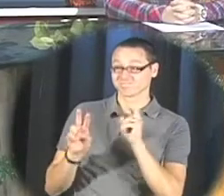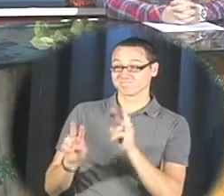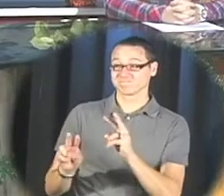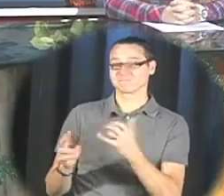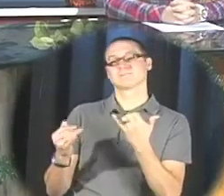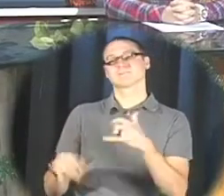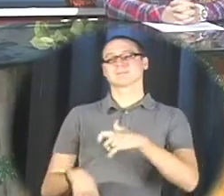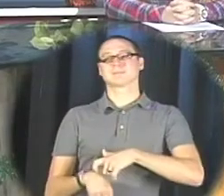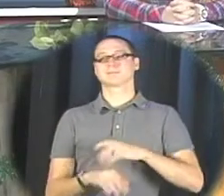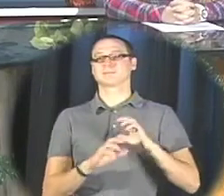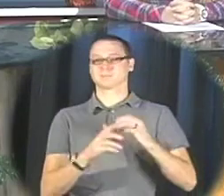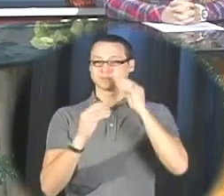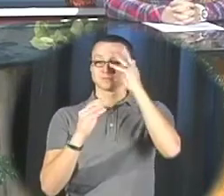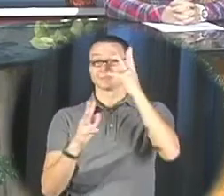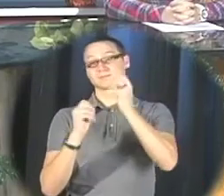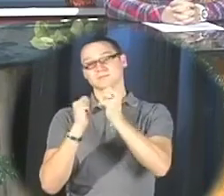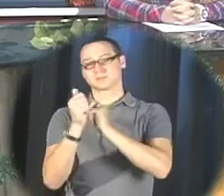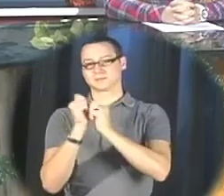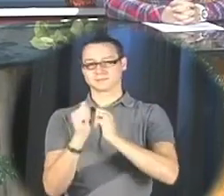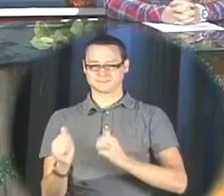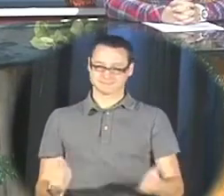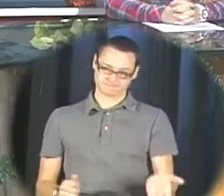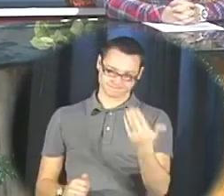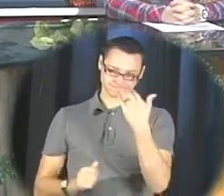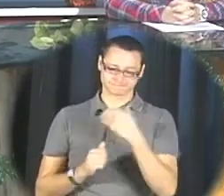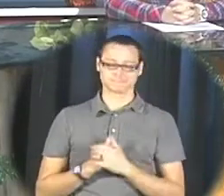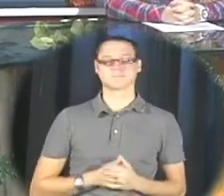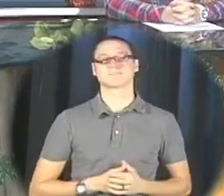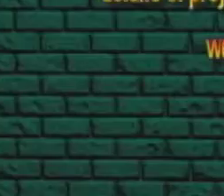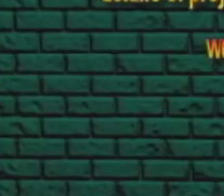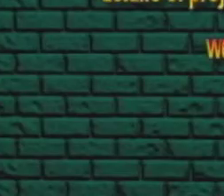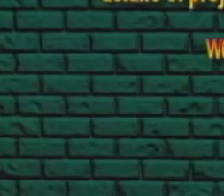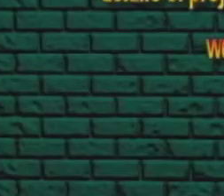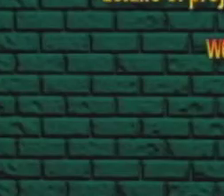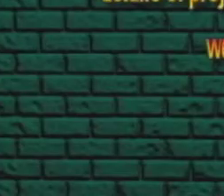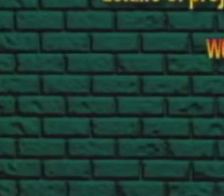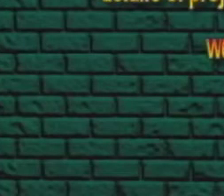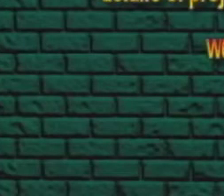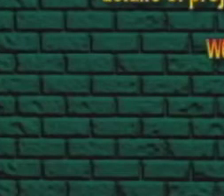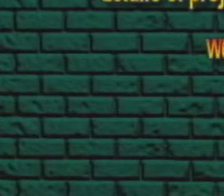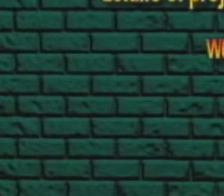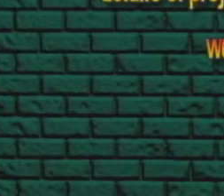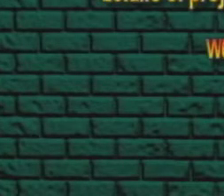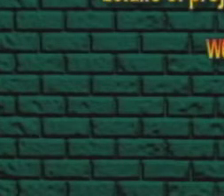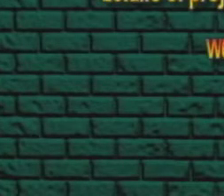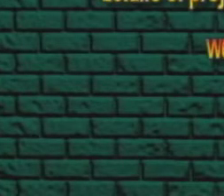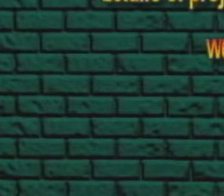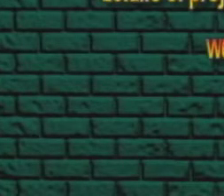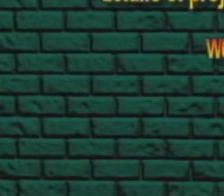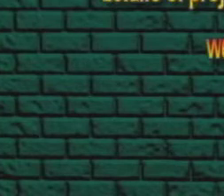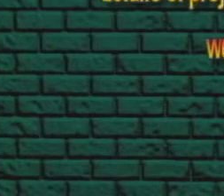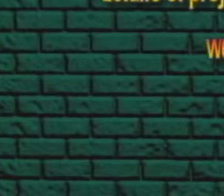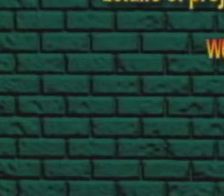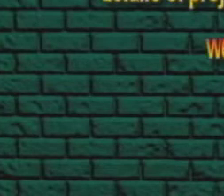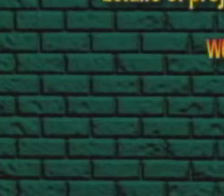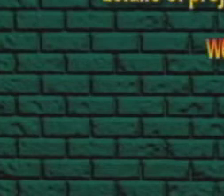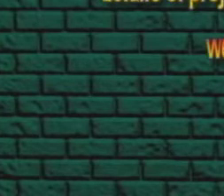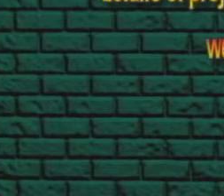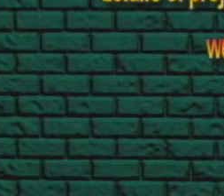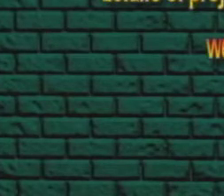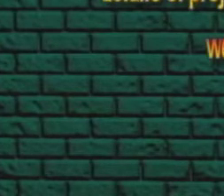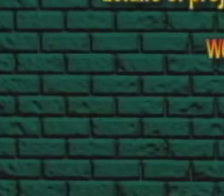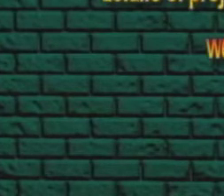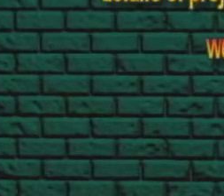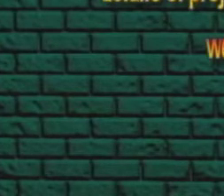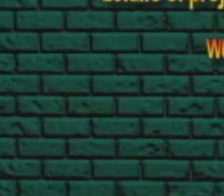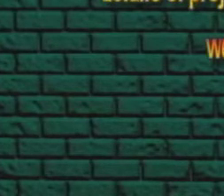Now it is time for club news to be followed by sports with Rachel Burkett. Social Justice Club. Social Justice Club will be meeting today after